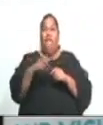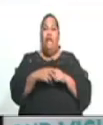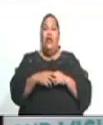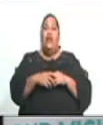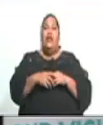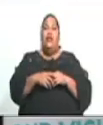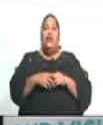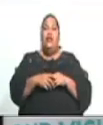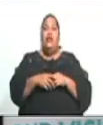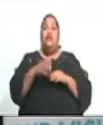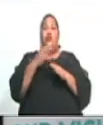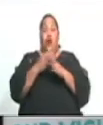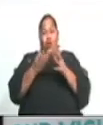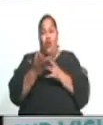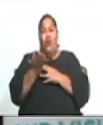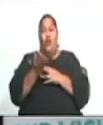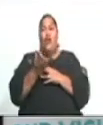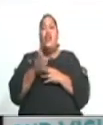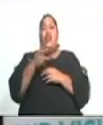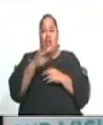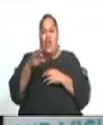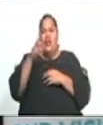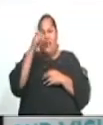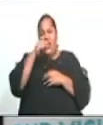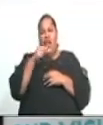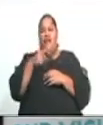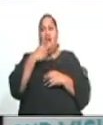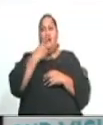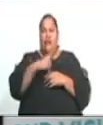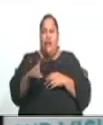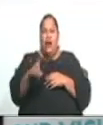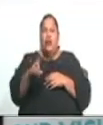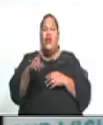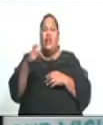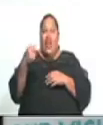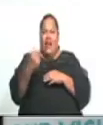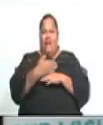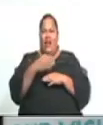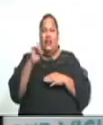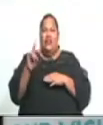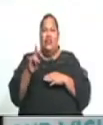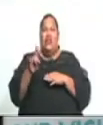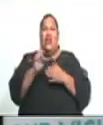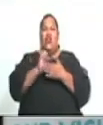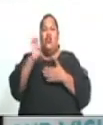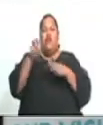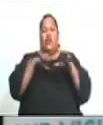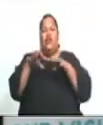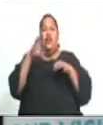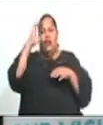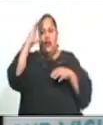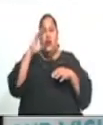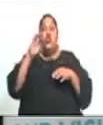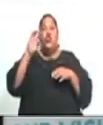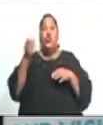its way, then we could have a dampened demand. It could affect the overall economic activity in the country. So